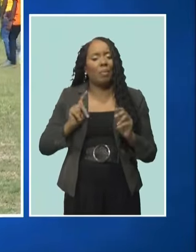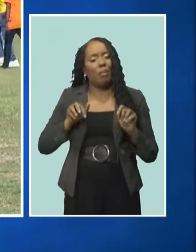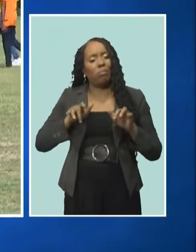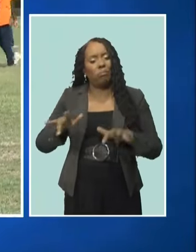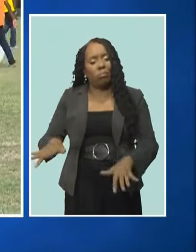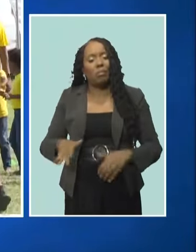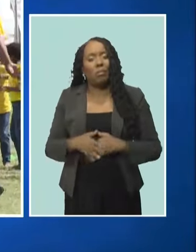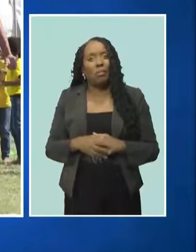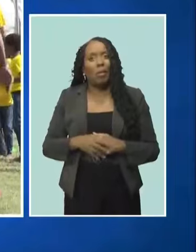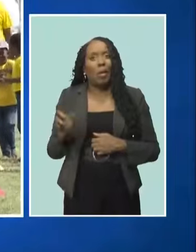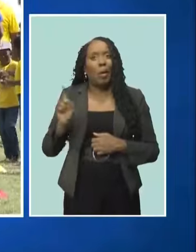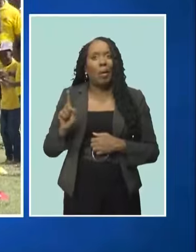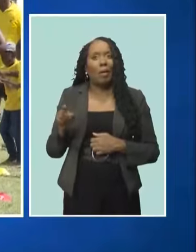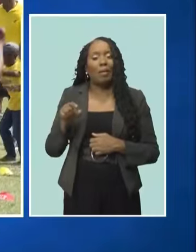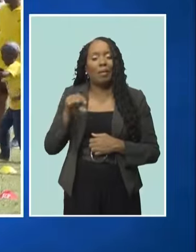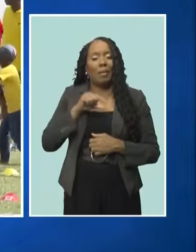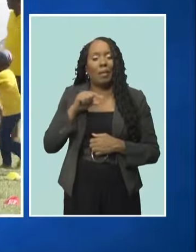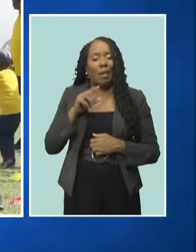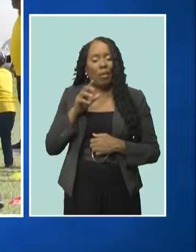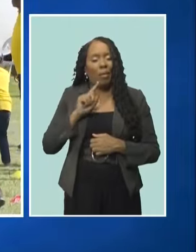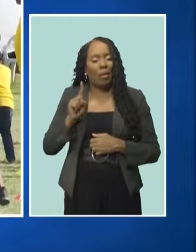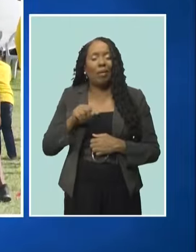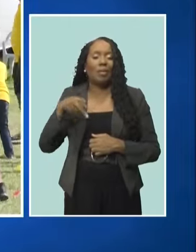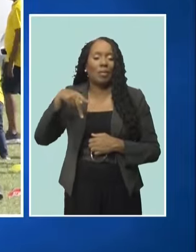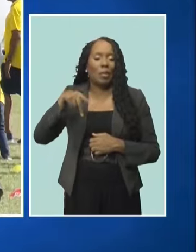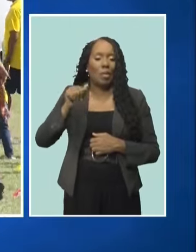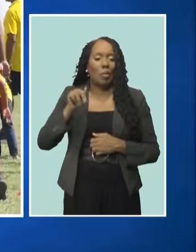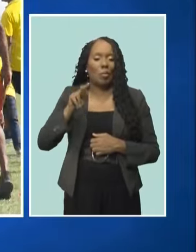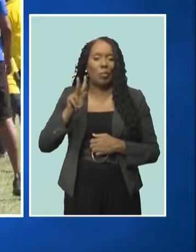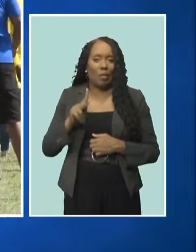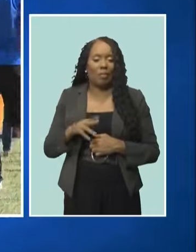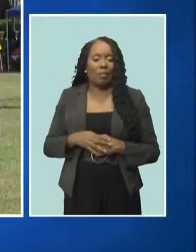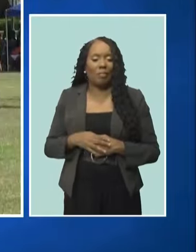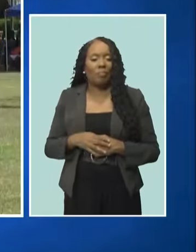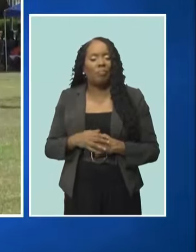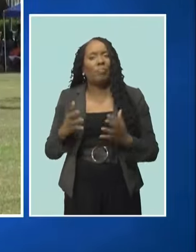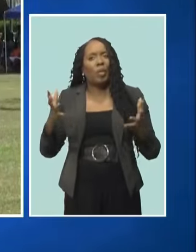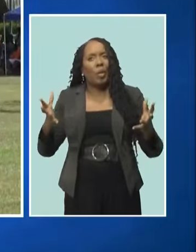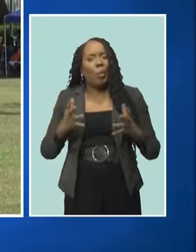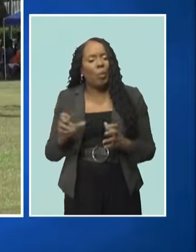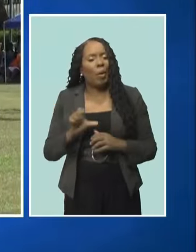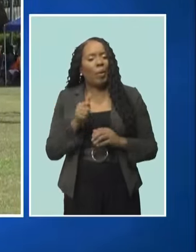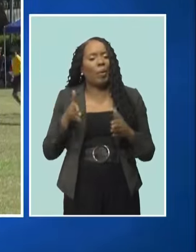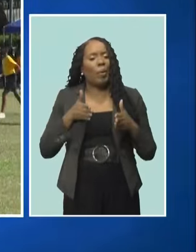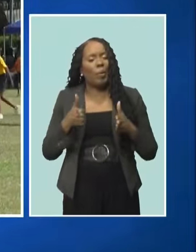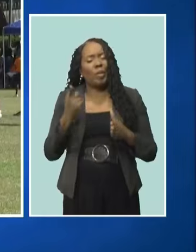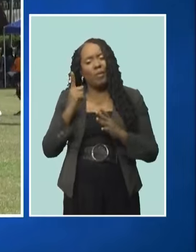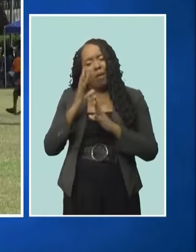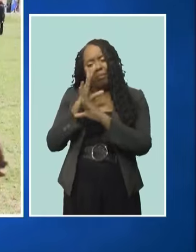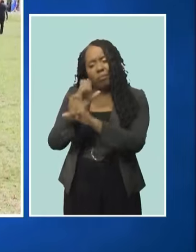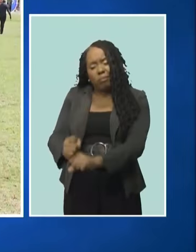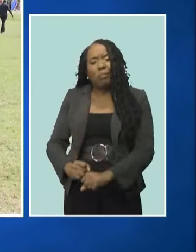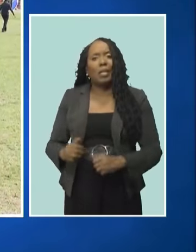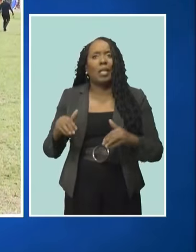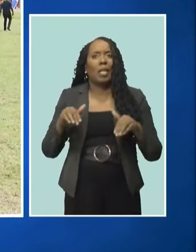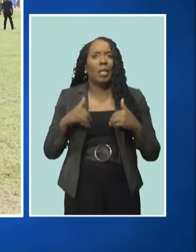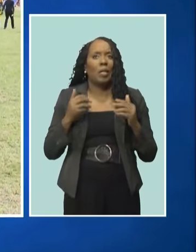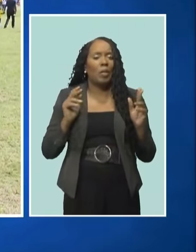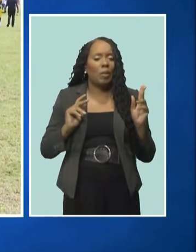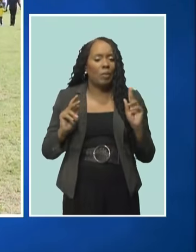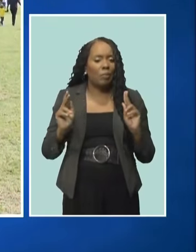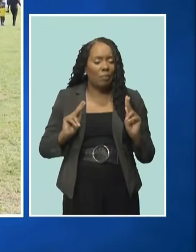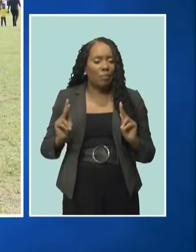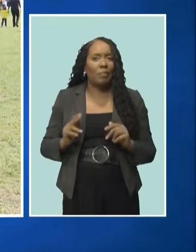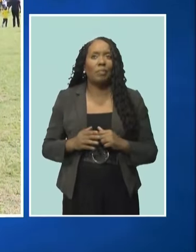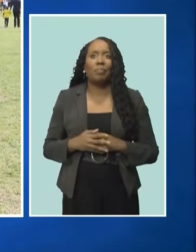King, says there are some other things in place to attract both youth and adults. There are a few new beaver